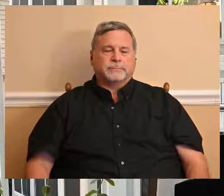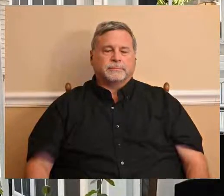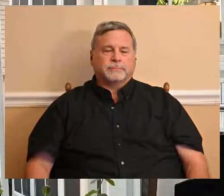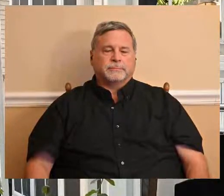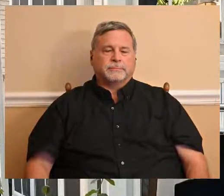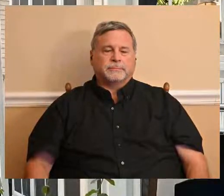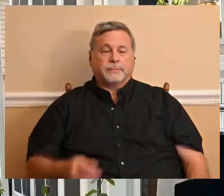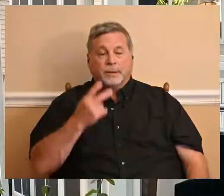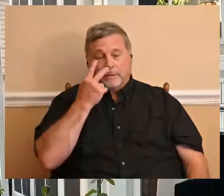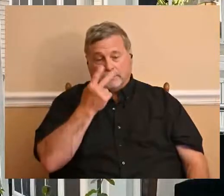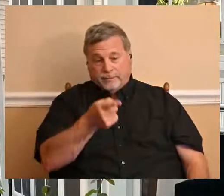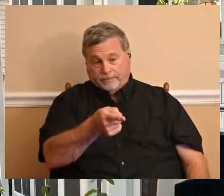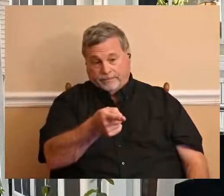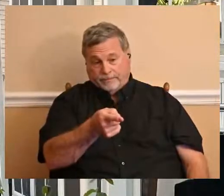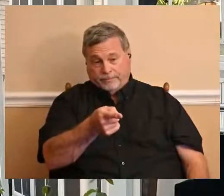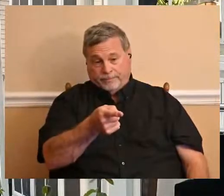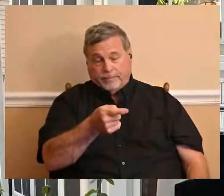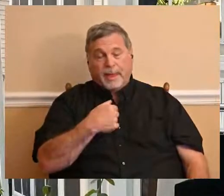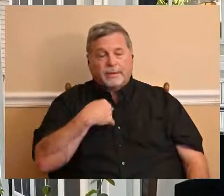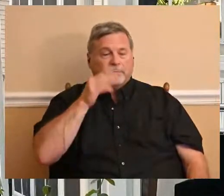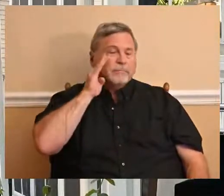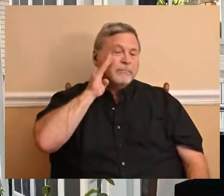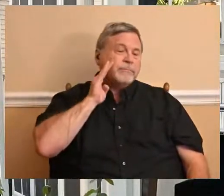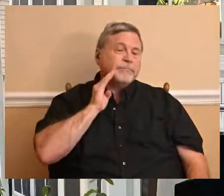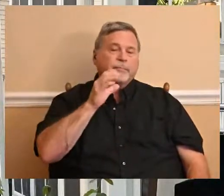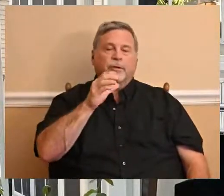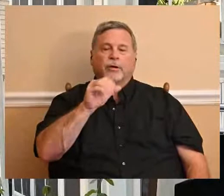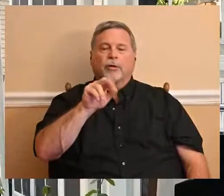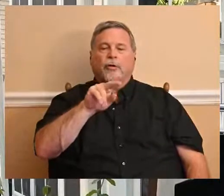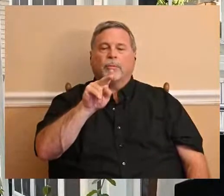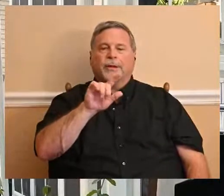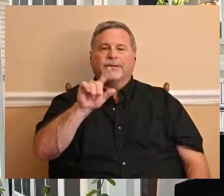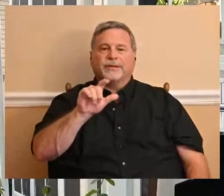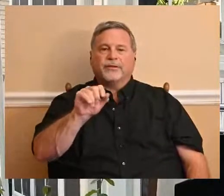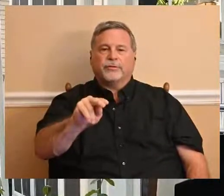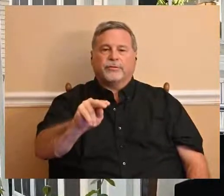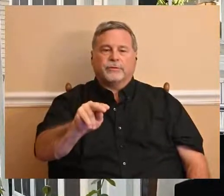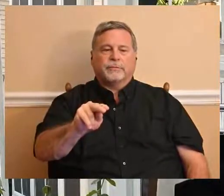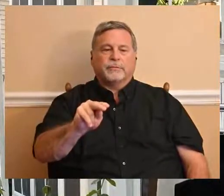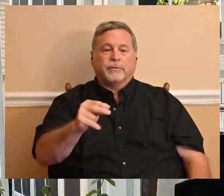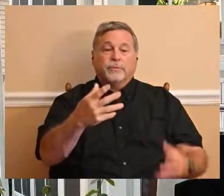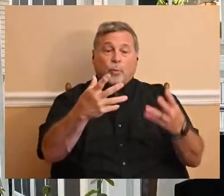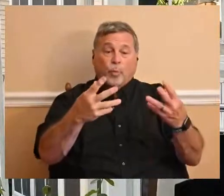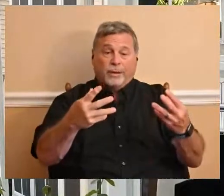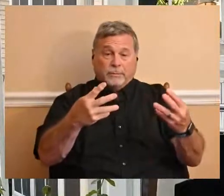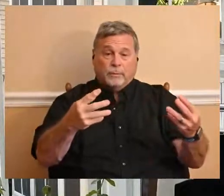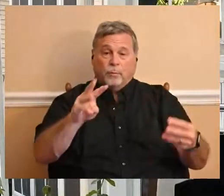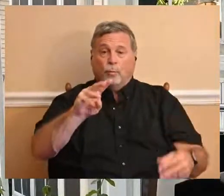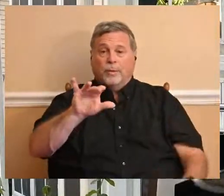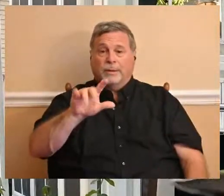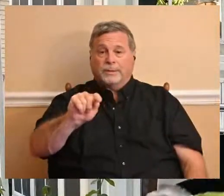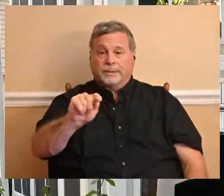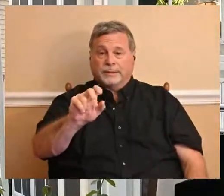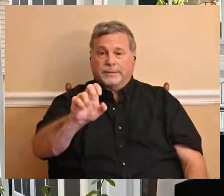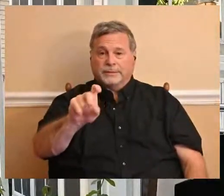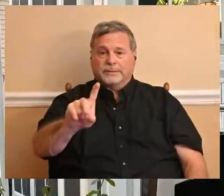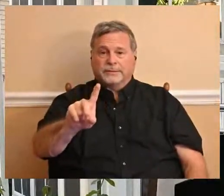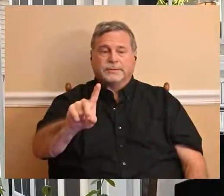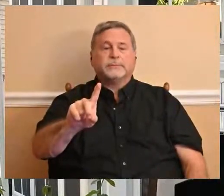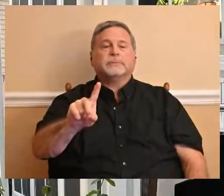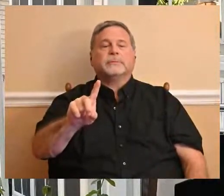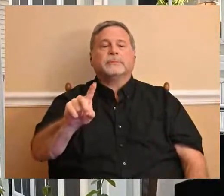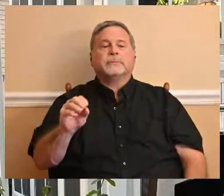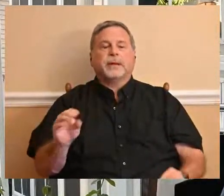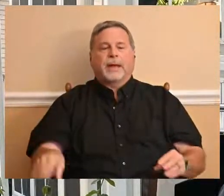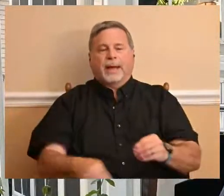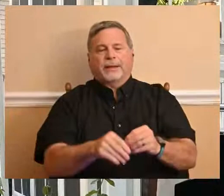So as you can see, it's got some caramelization on it and it's wilted. And then when we take that inside, we'll put a little